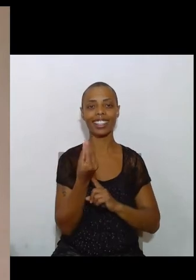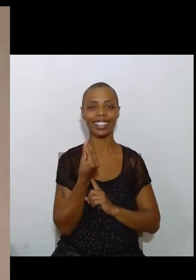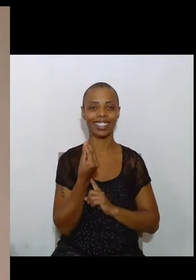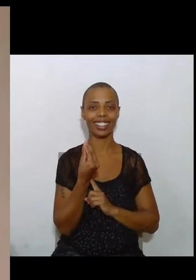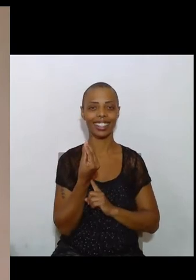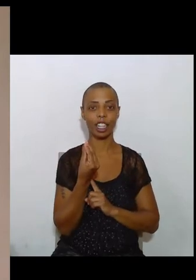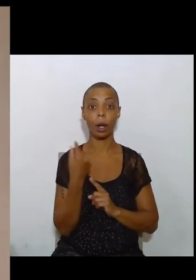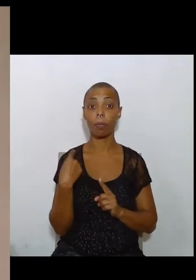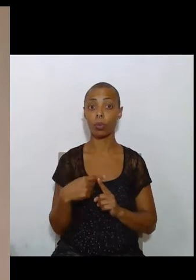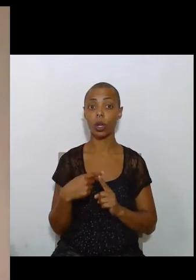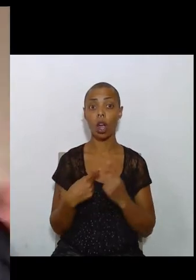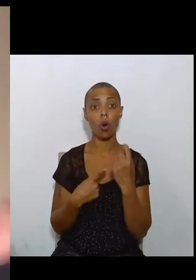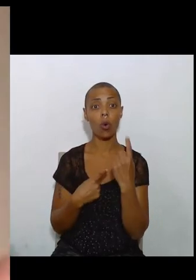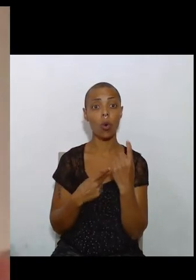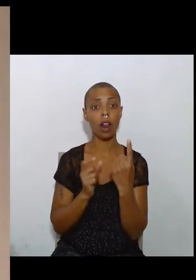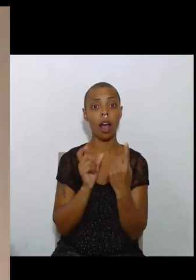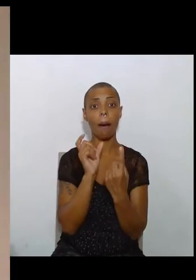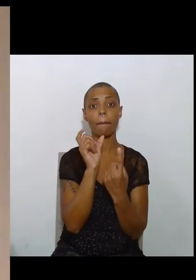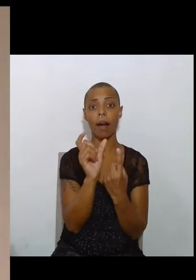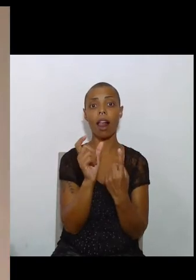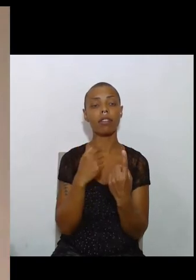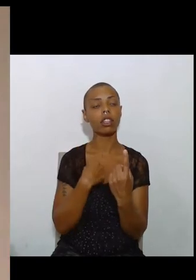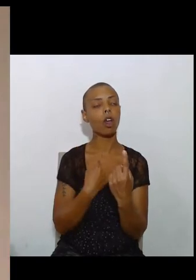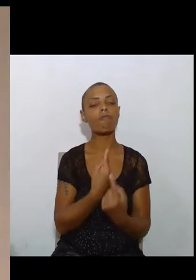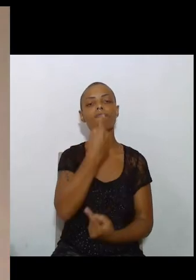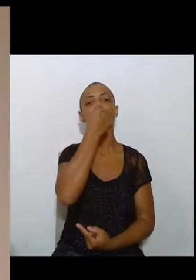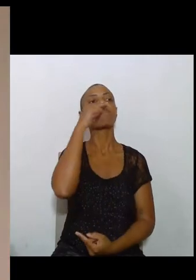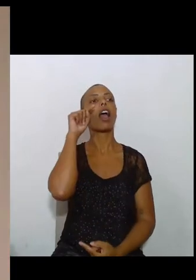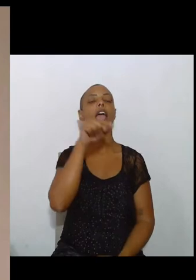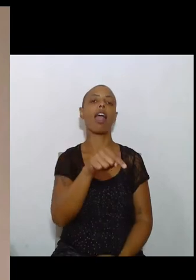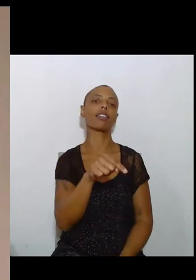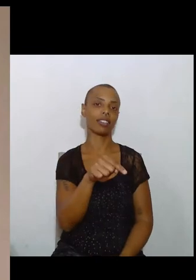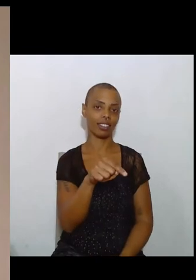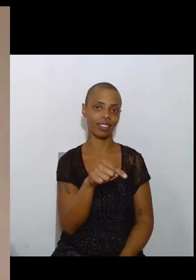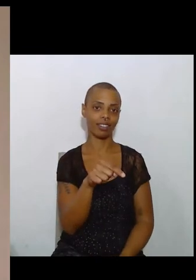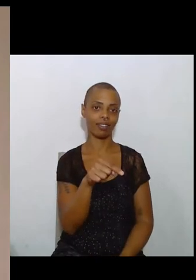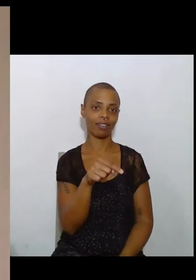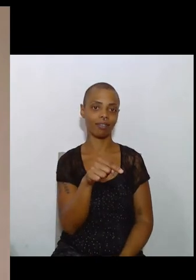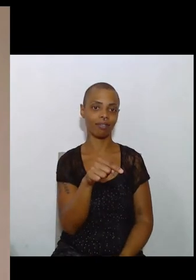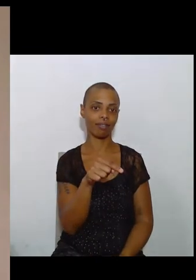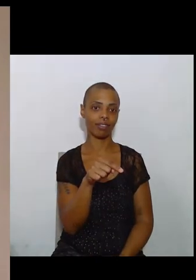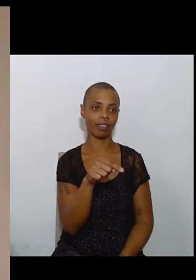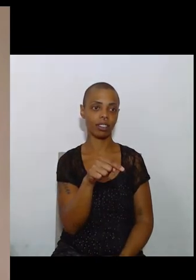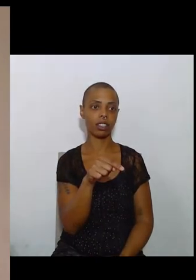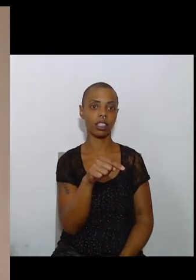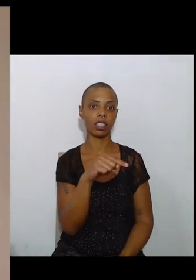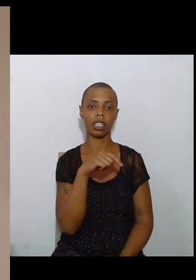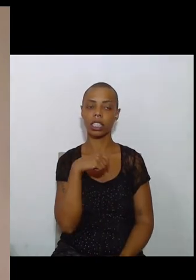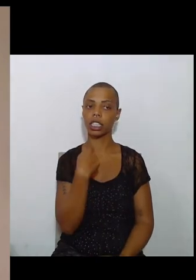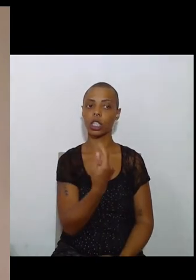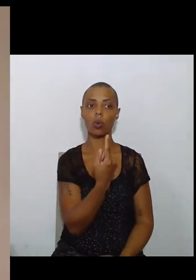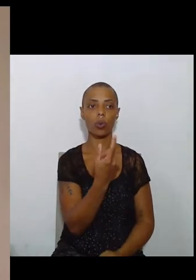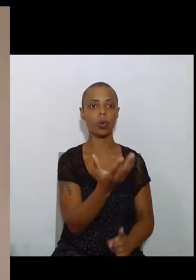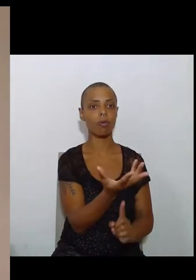is artist that is the only word that I truly identify with